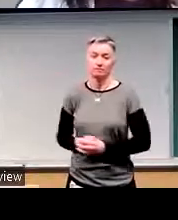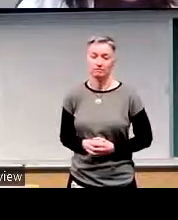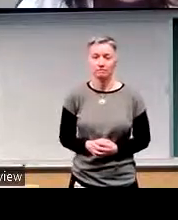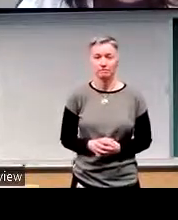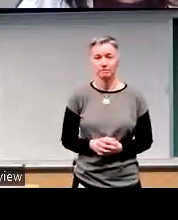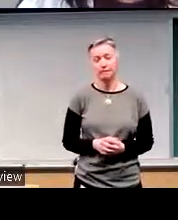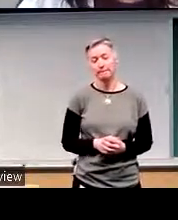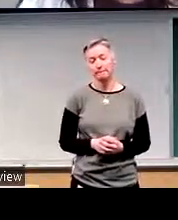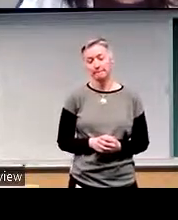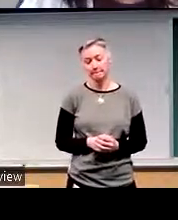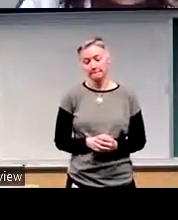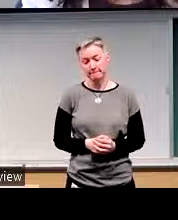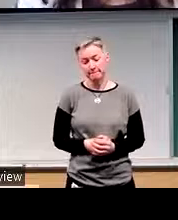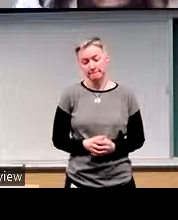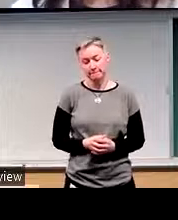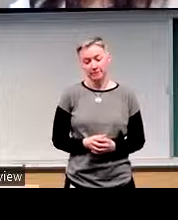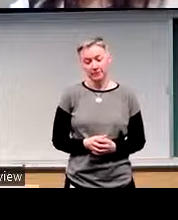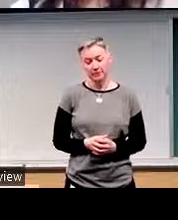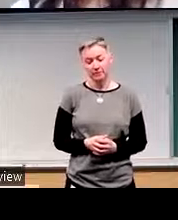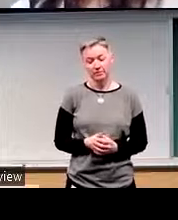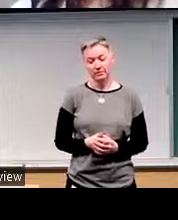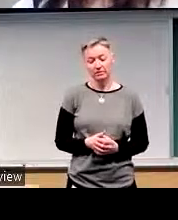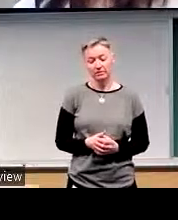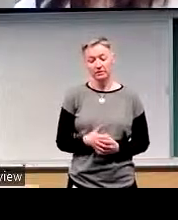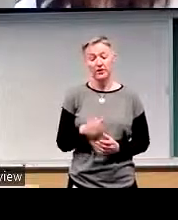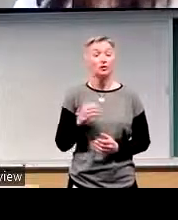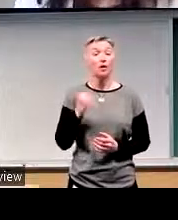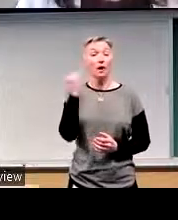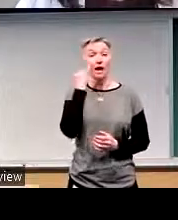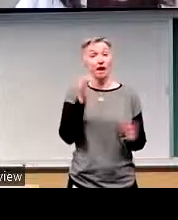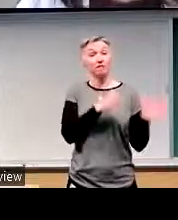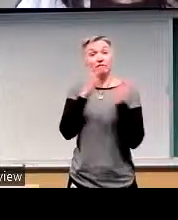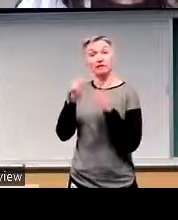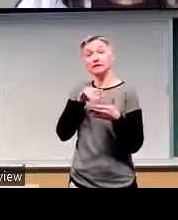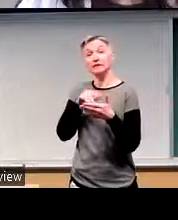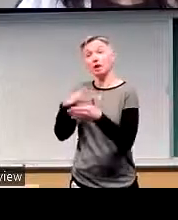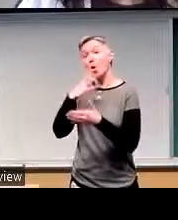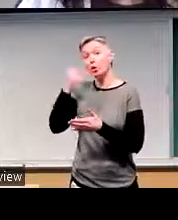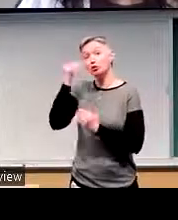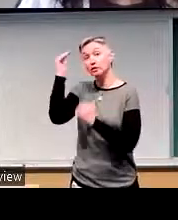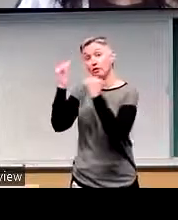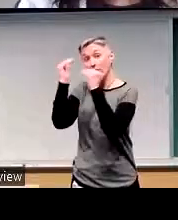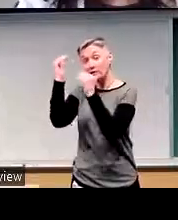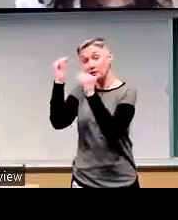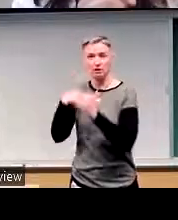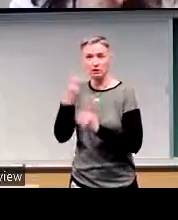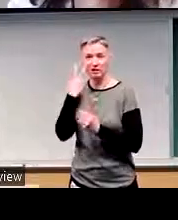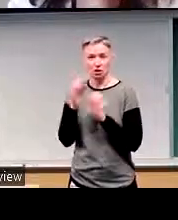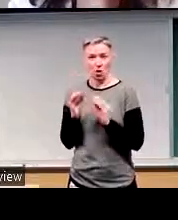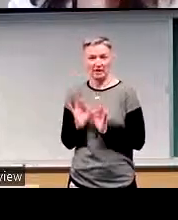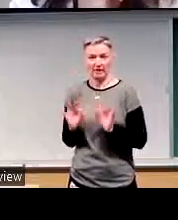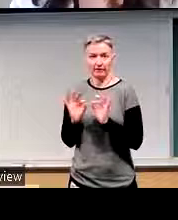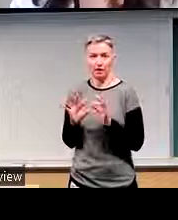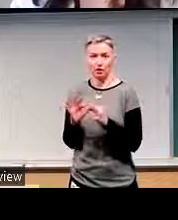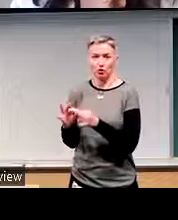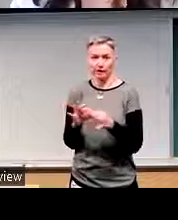So by contrast, concurrent analysis in older adulthood shows no significant association